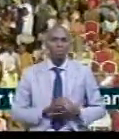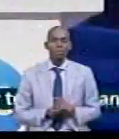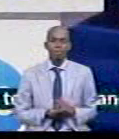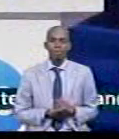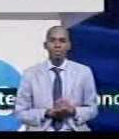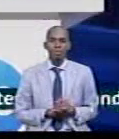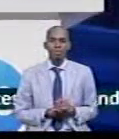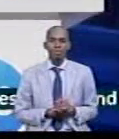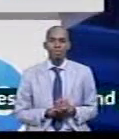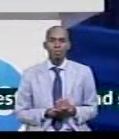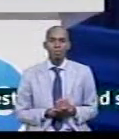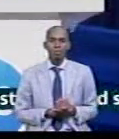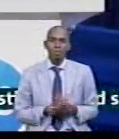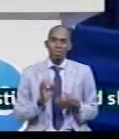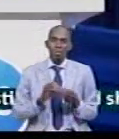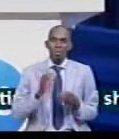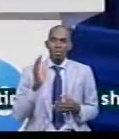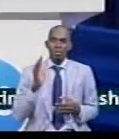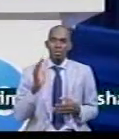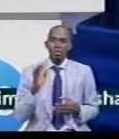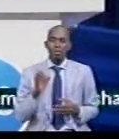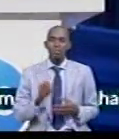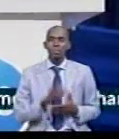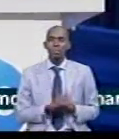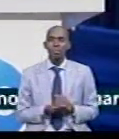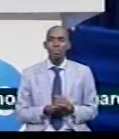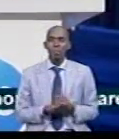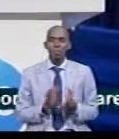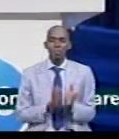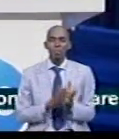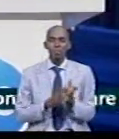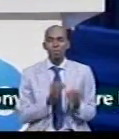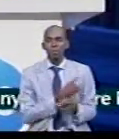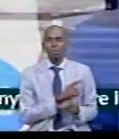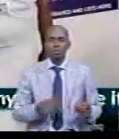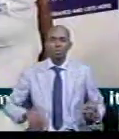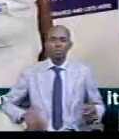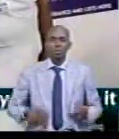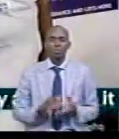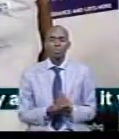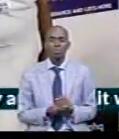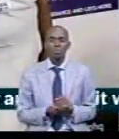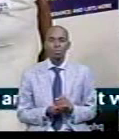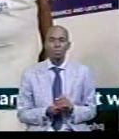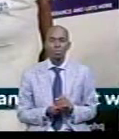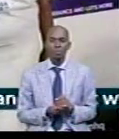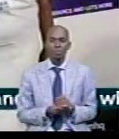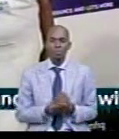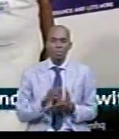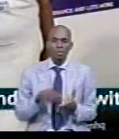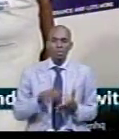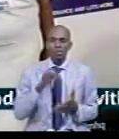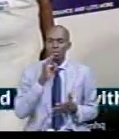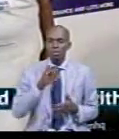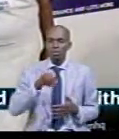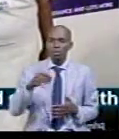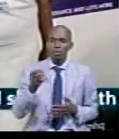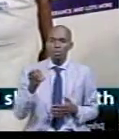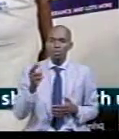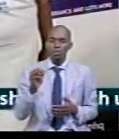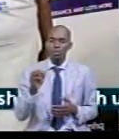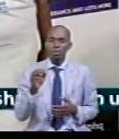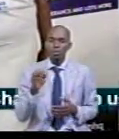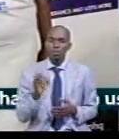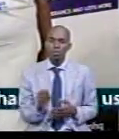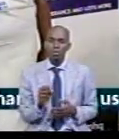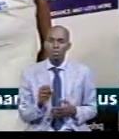More testimonies. Praise the Lord. This is Jonas Ma, 51 years old, who